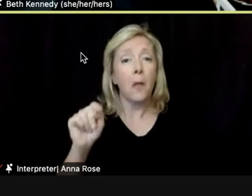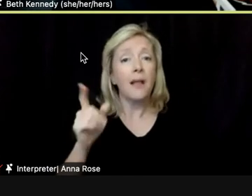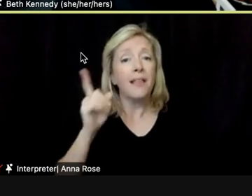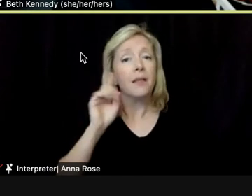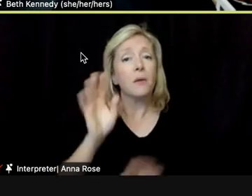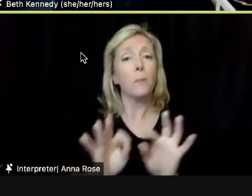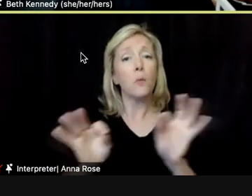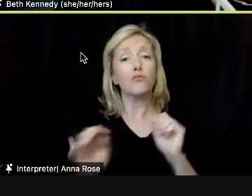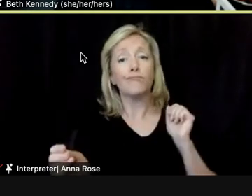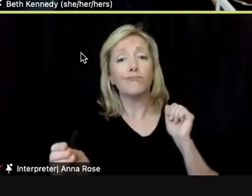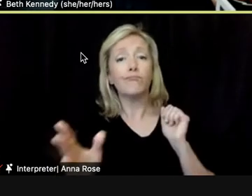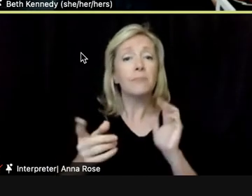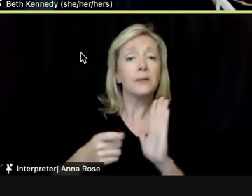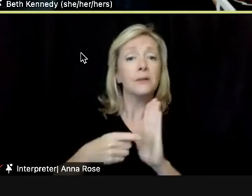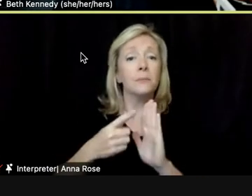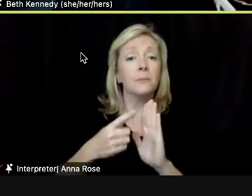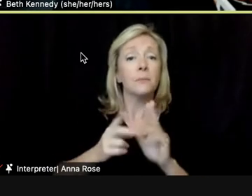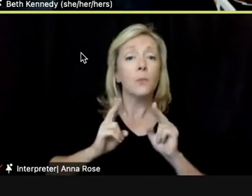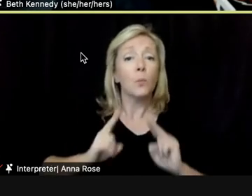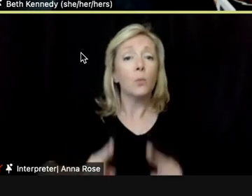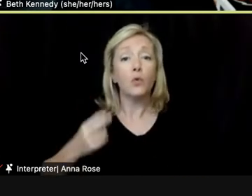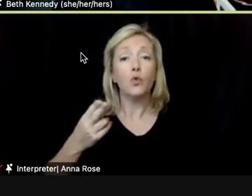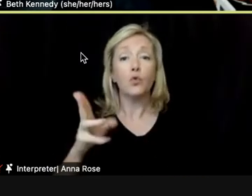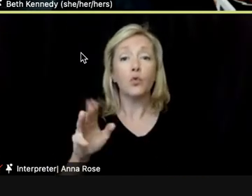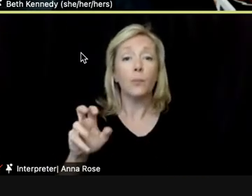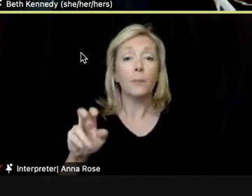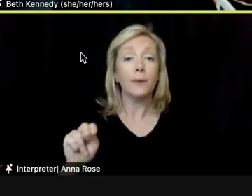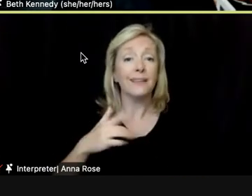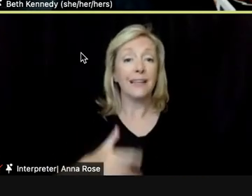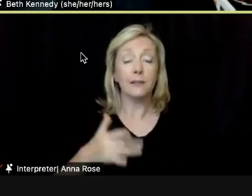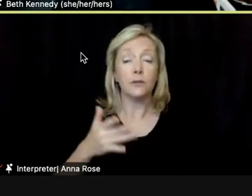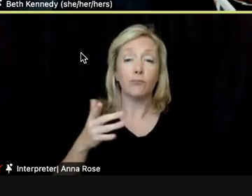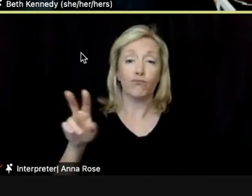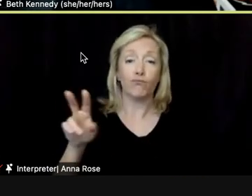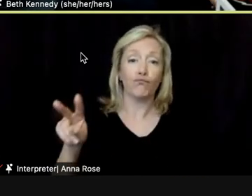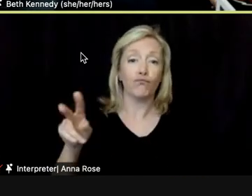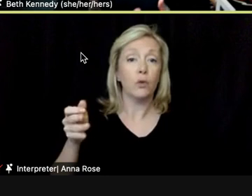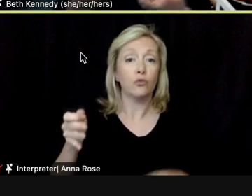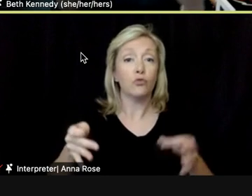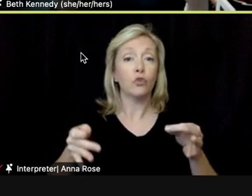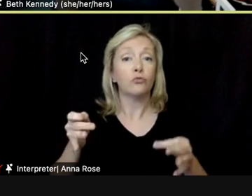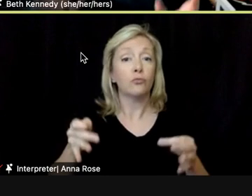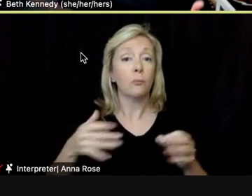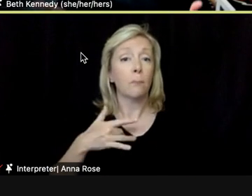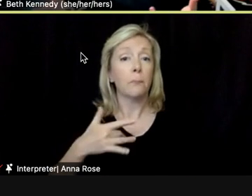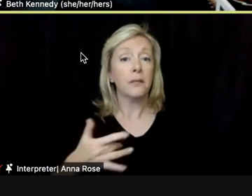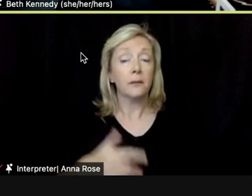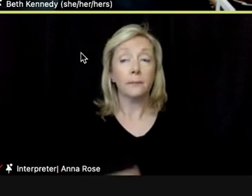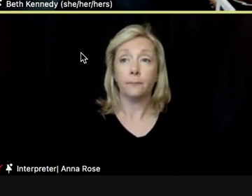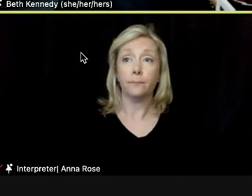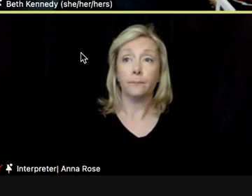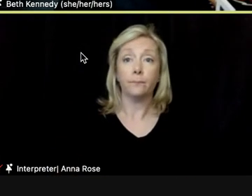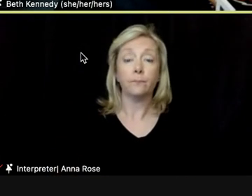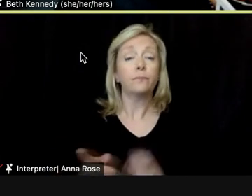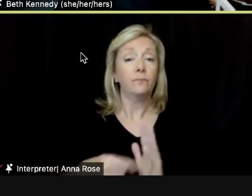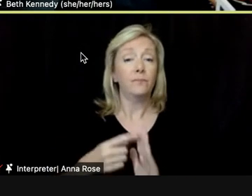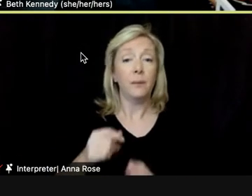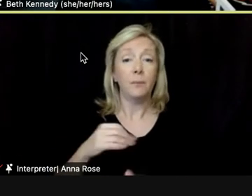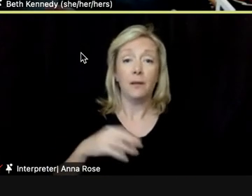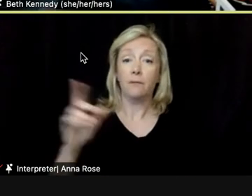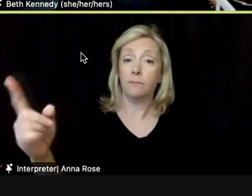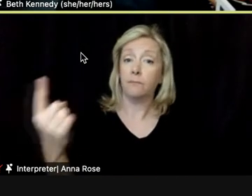beings, sometimes we can be a little judgy. And sometimes, you know, if we see someone who has multiple